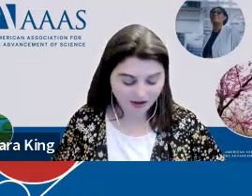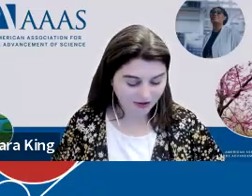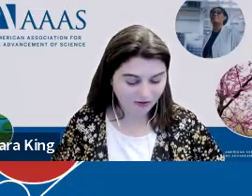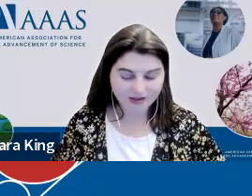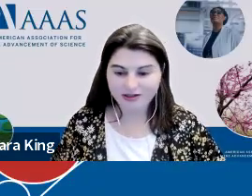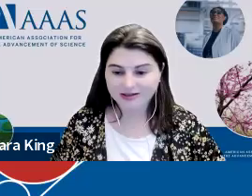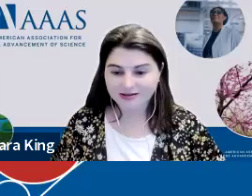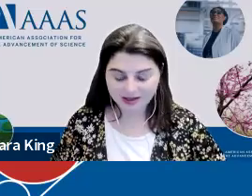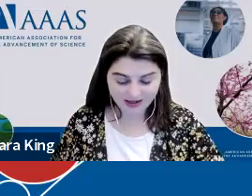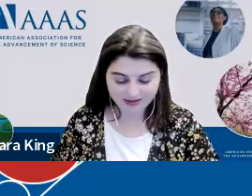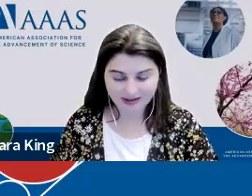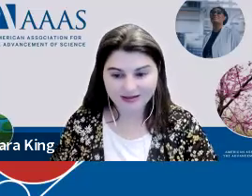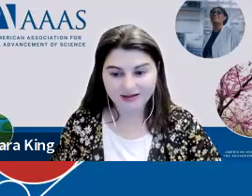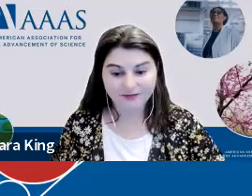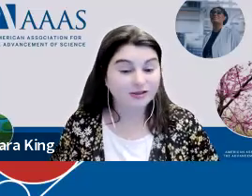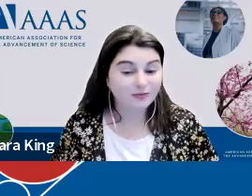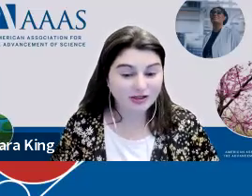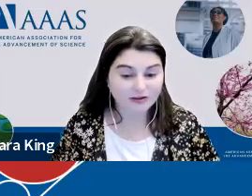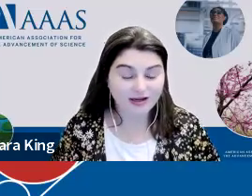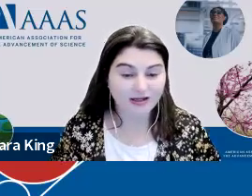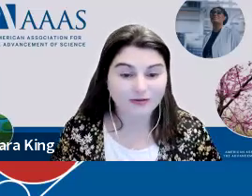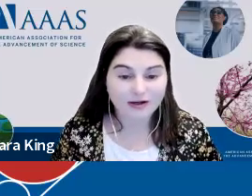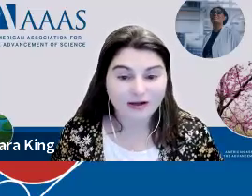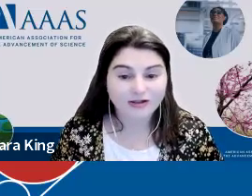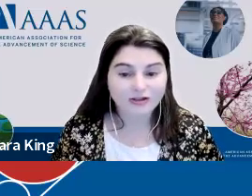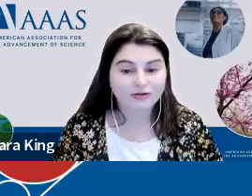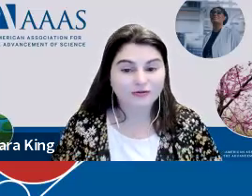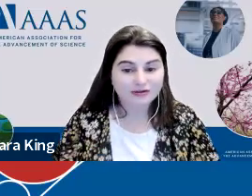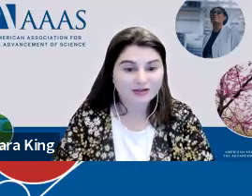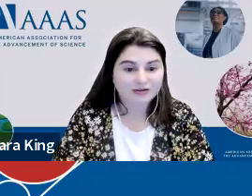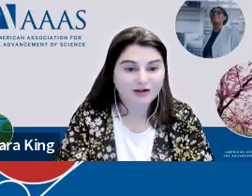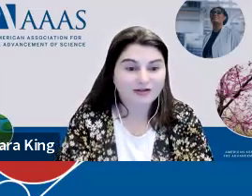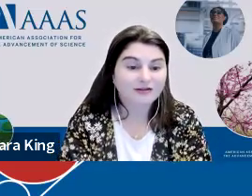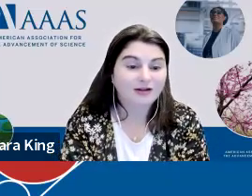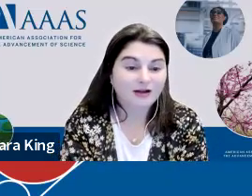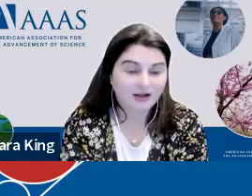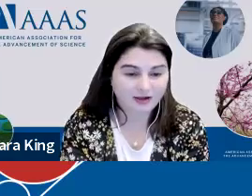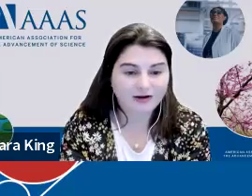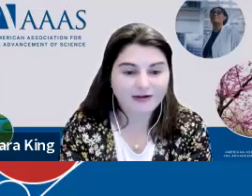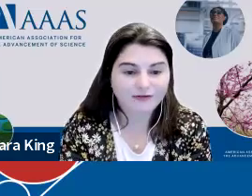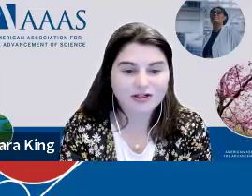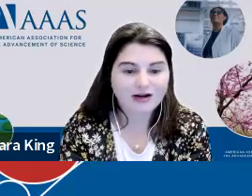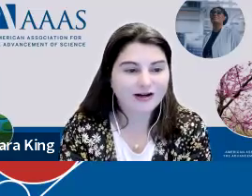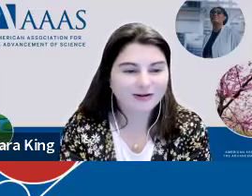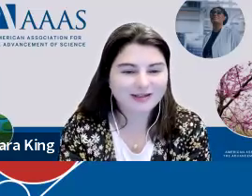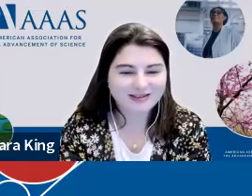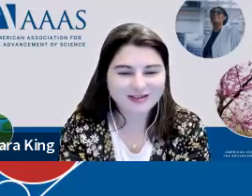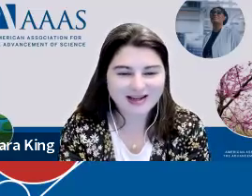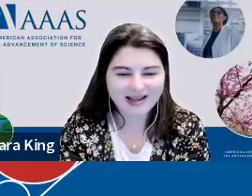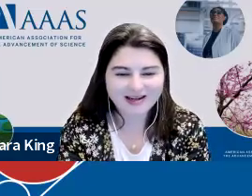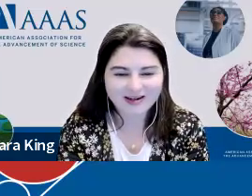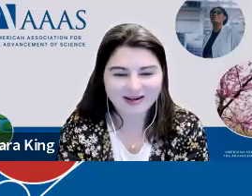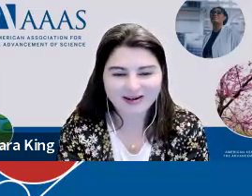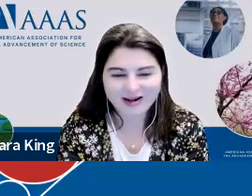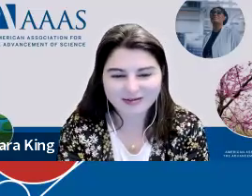appreciate your questions and insights. With special thank you to Dr. Zahra Hazari for sharing her